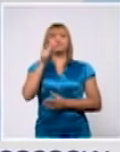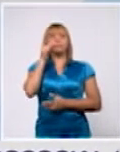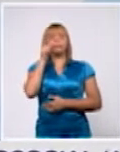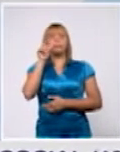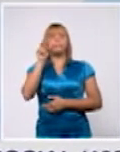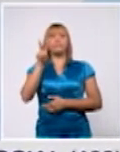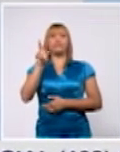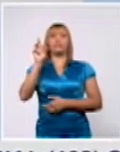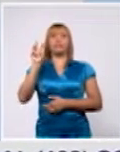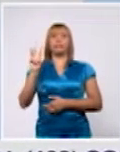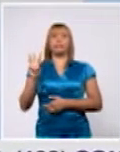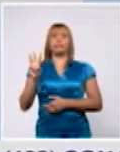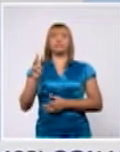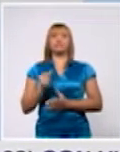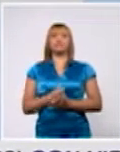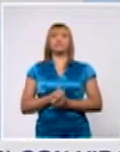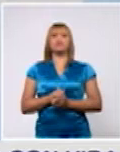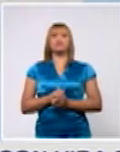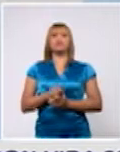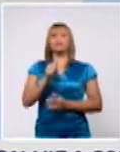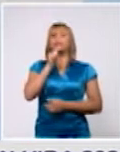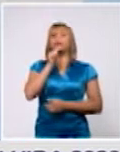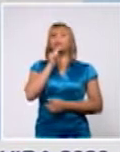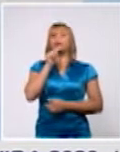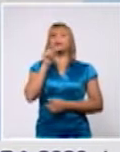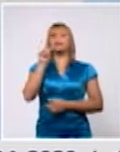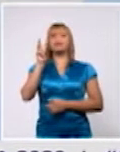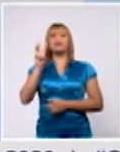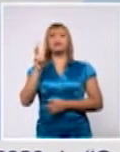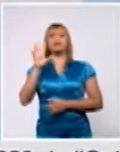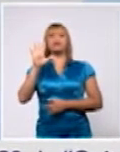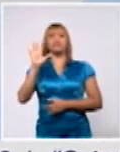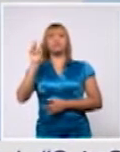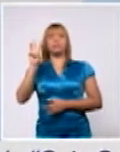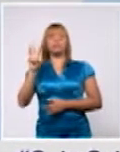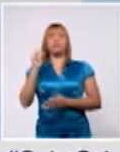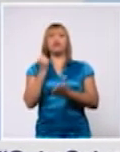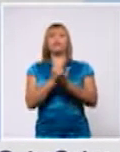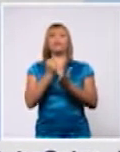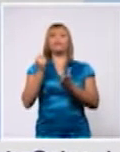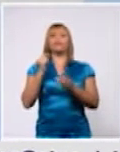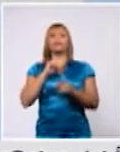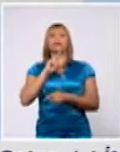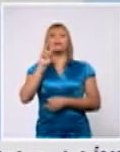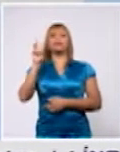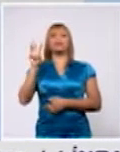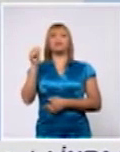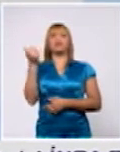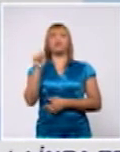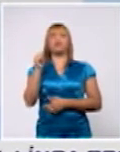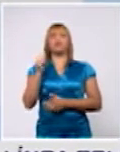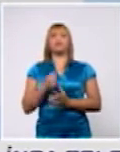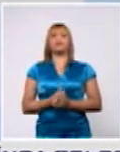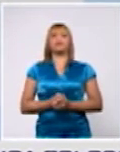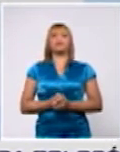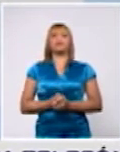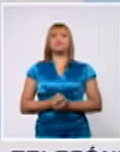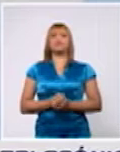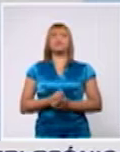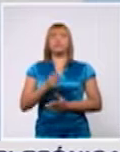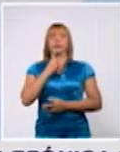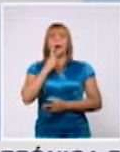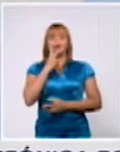686 people are hospitalized in Cuba. 23 are under observation. There